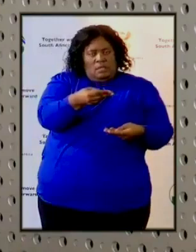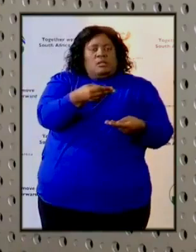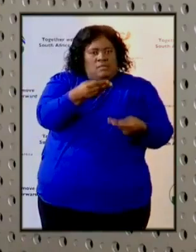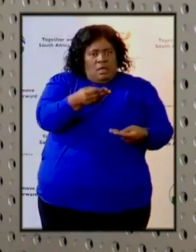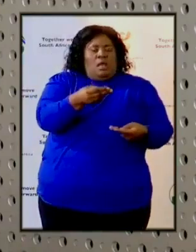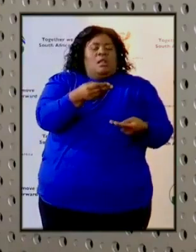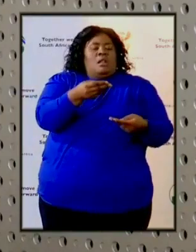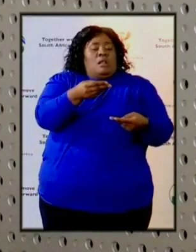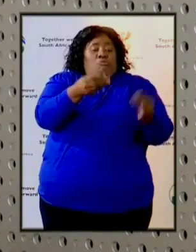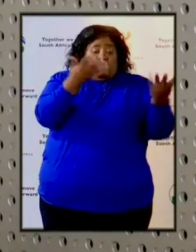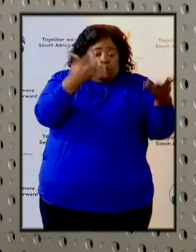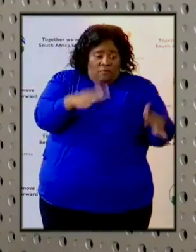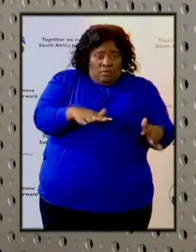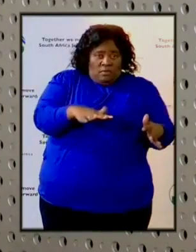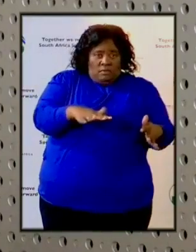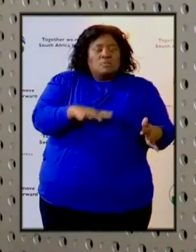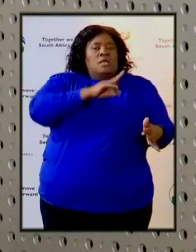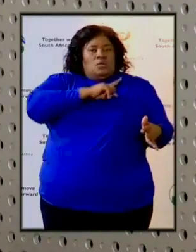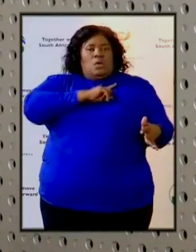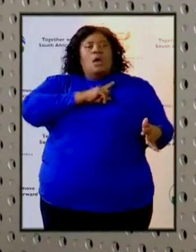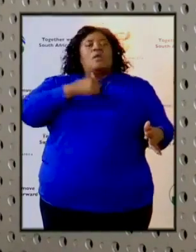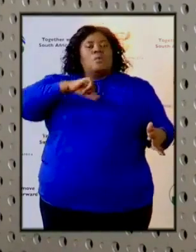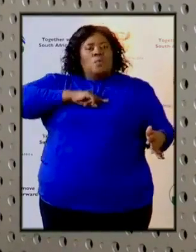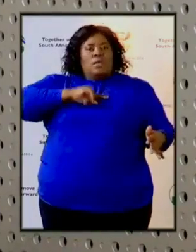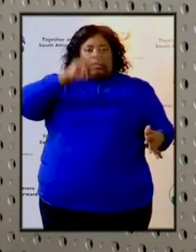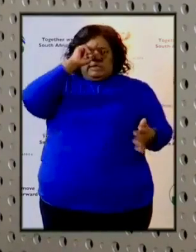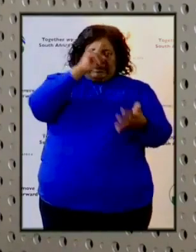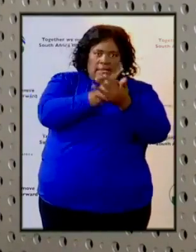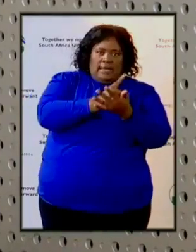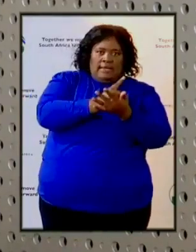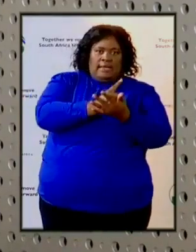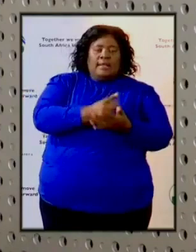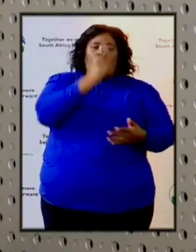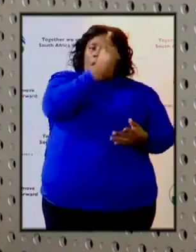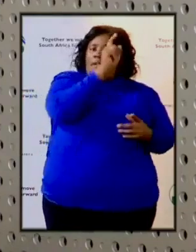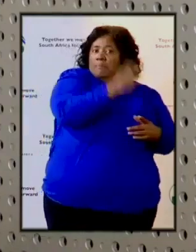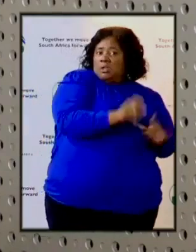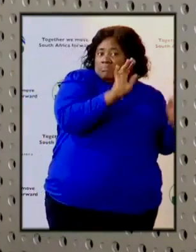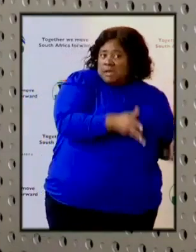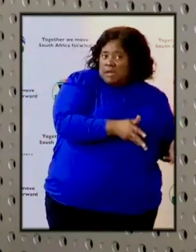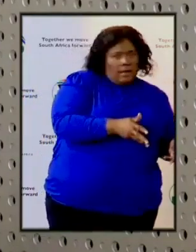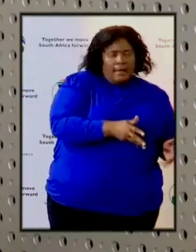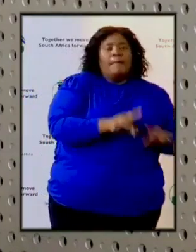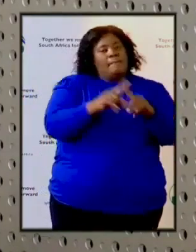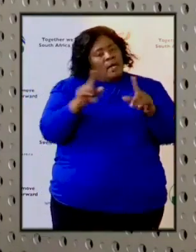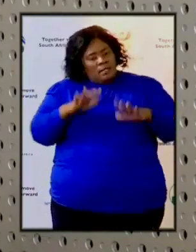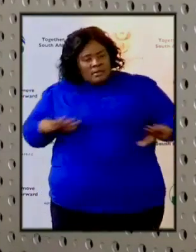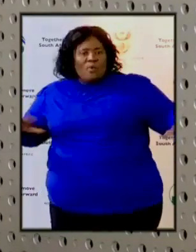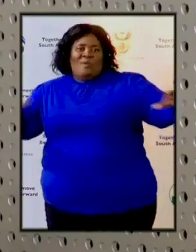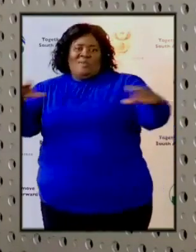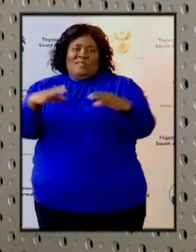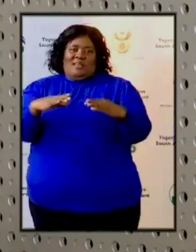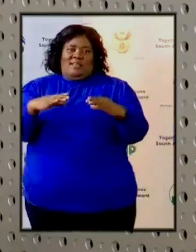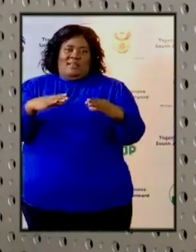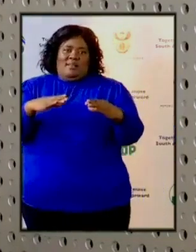result is what made us, as a collective, not one person, as a collective. And